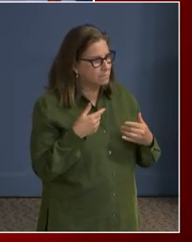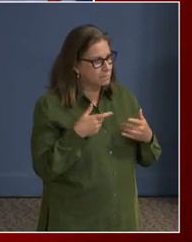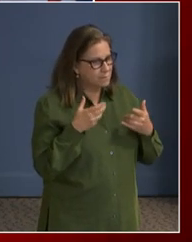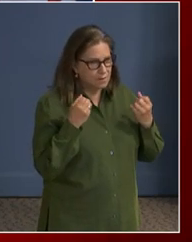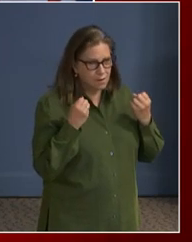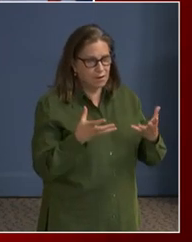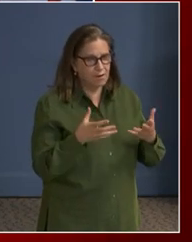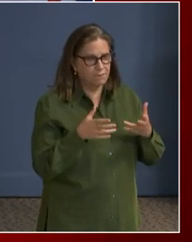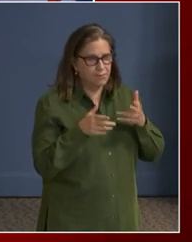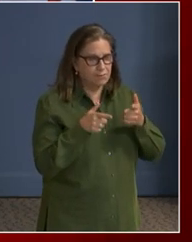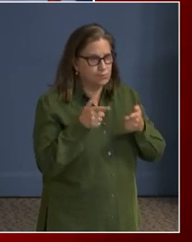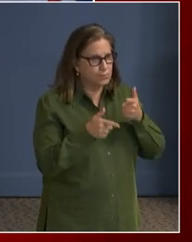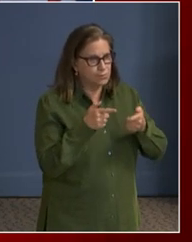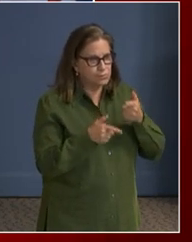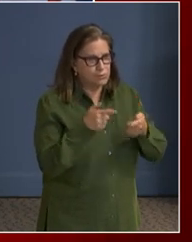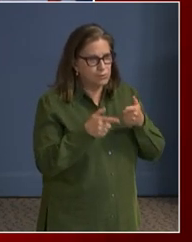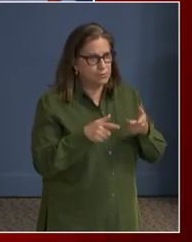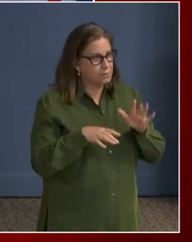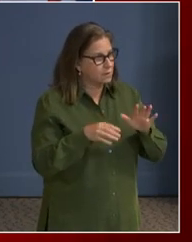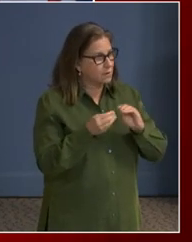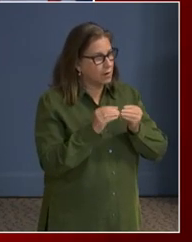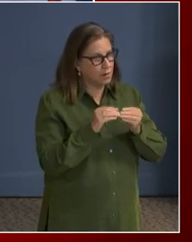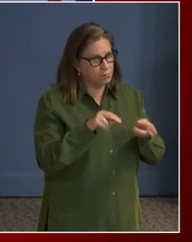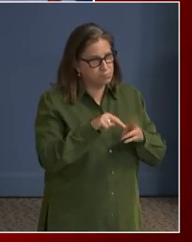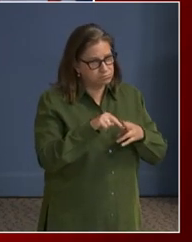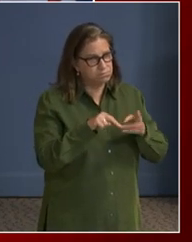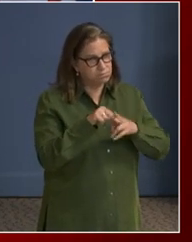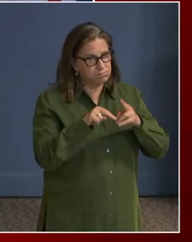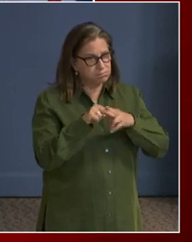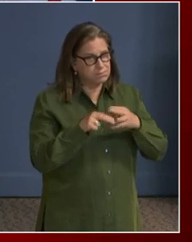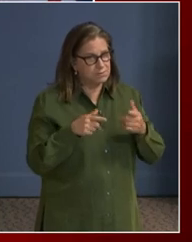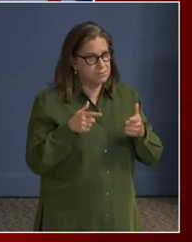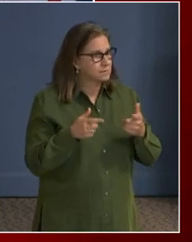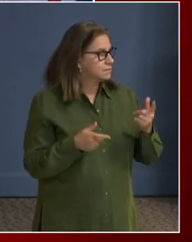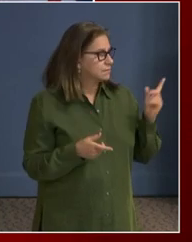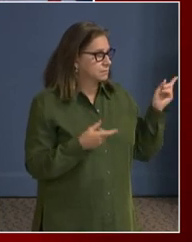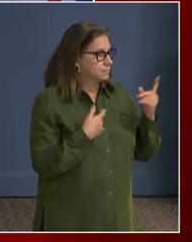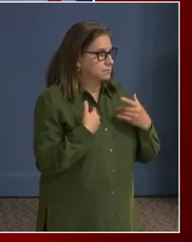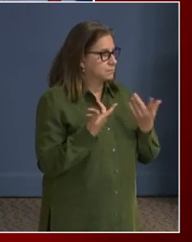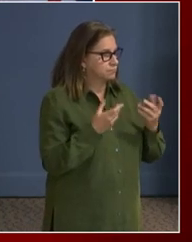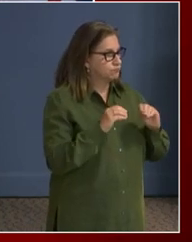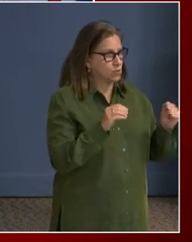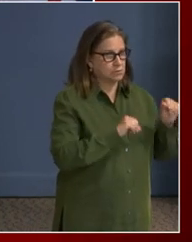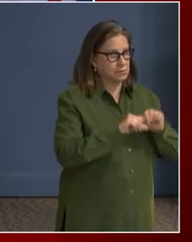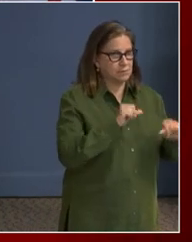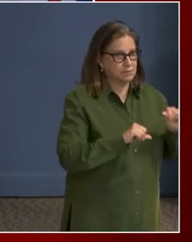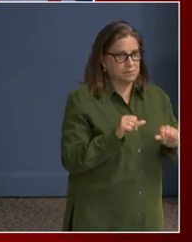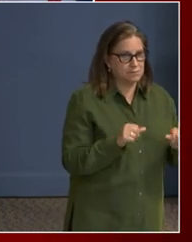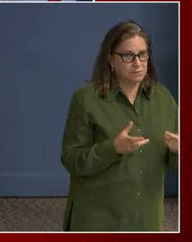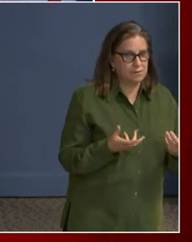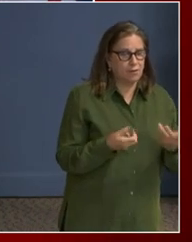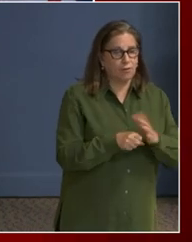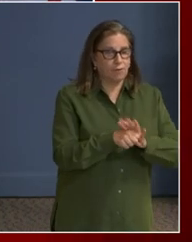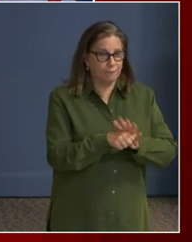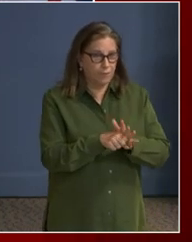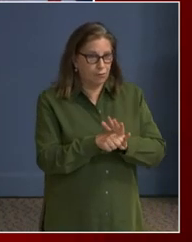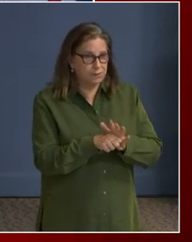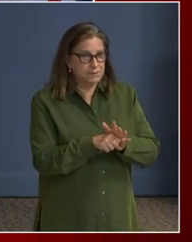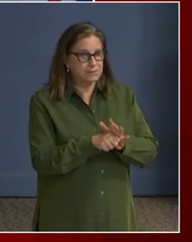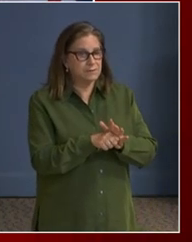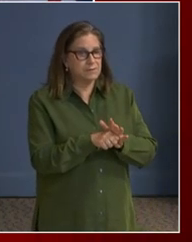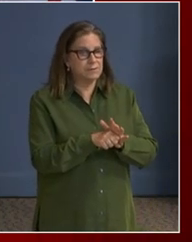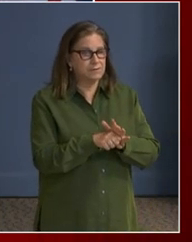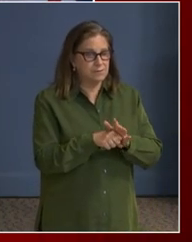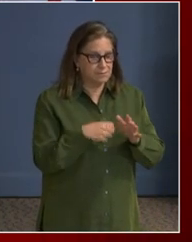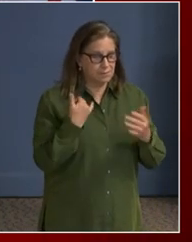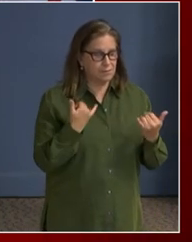there's a lot of pieces. There's not, when you look scientifically, it's not one thing. I think COVID has, we're in very challenging